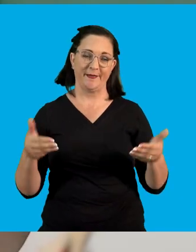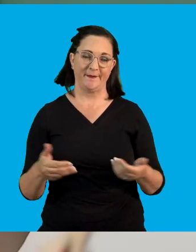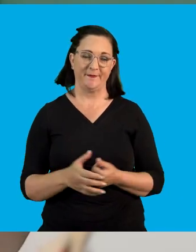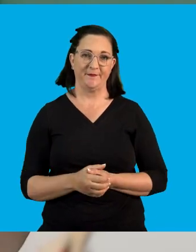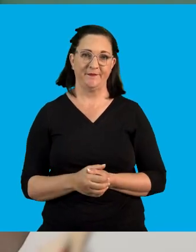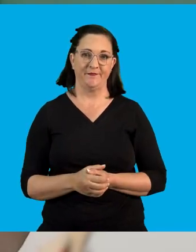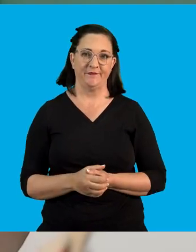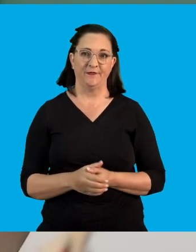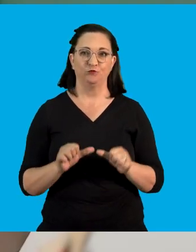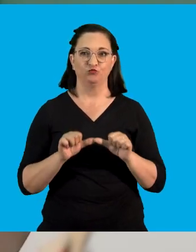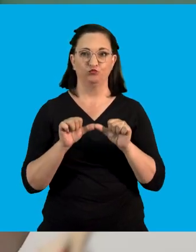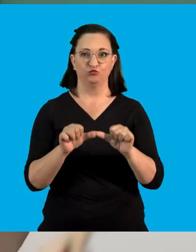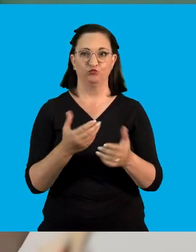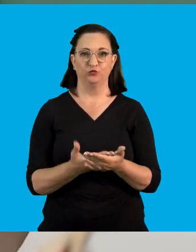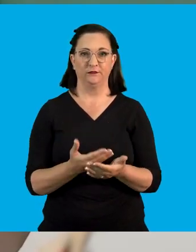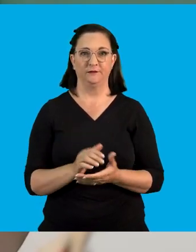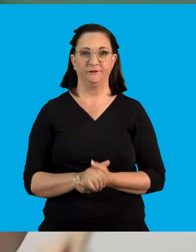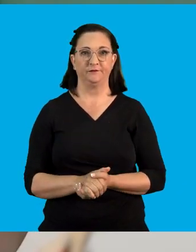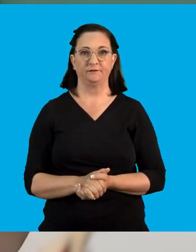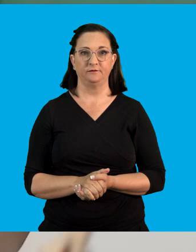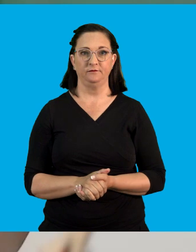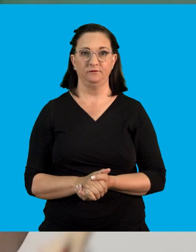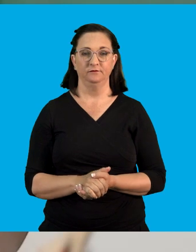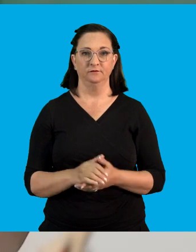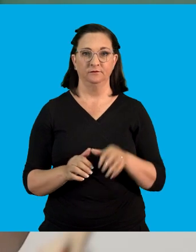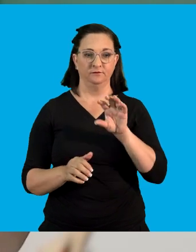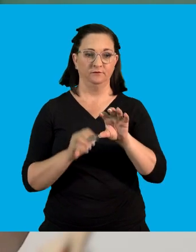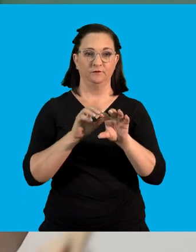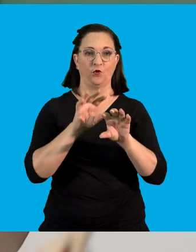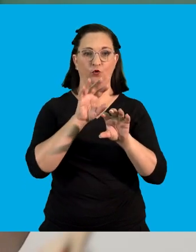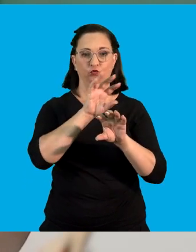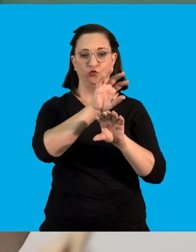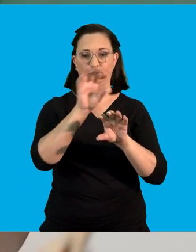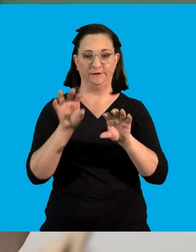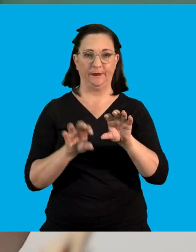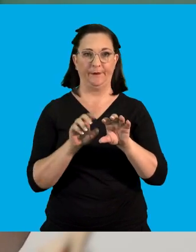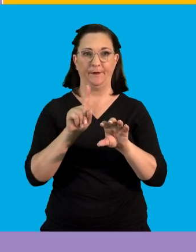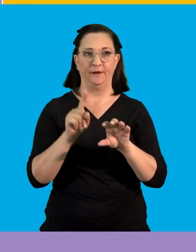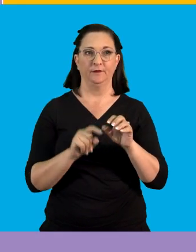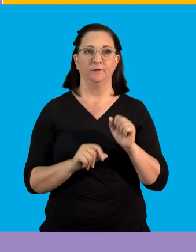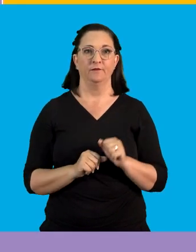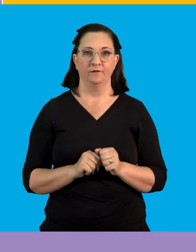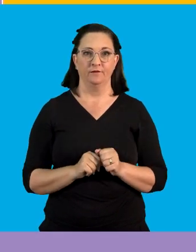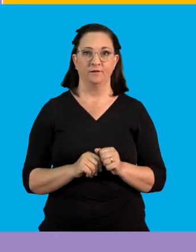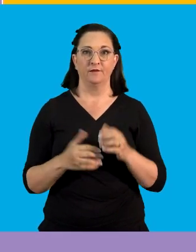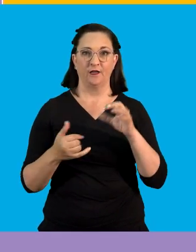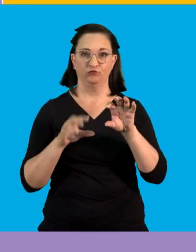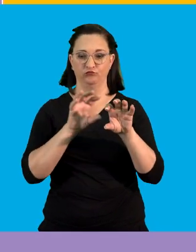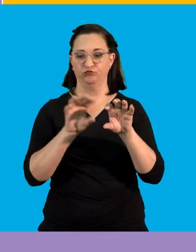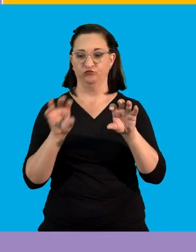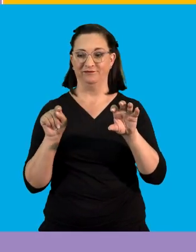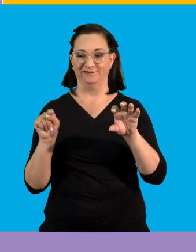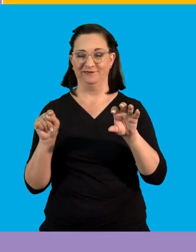Welcome back. Let's continue starting from our concept map. We have to do the third segment of that